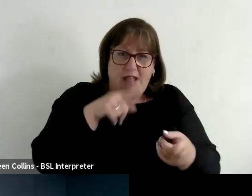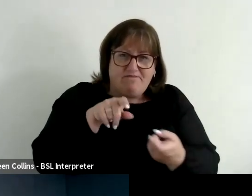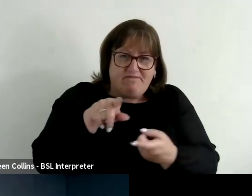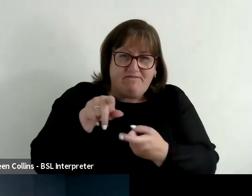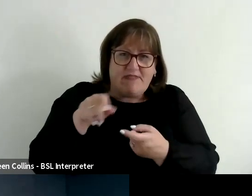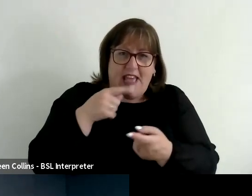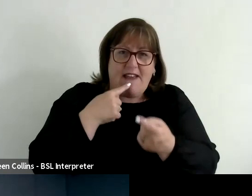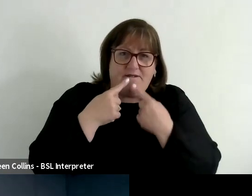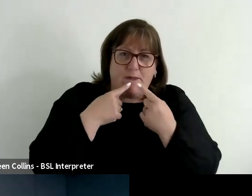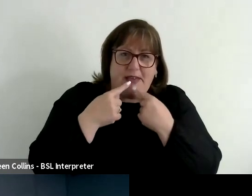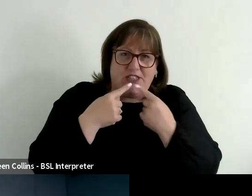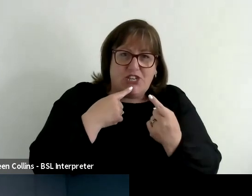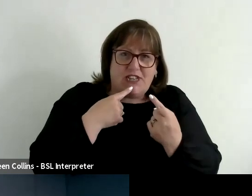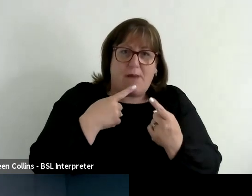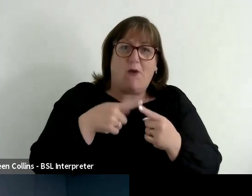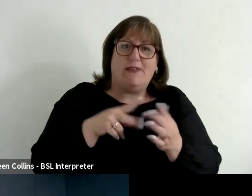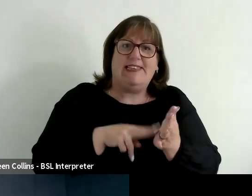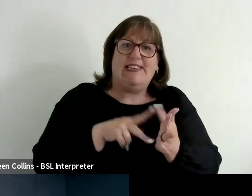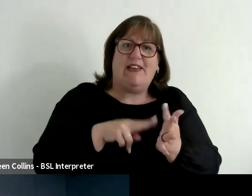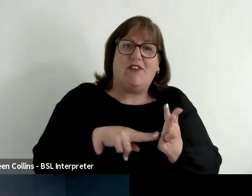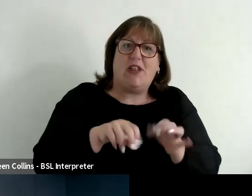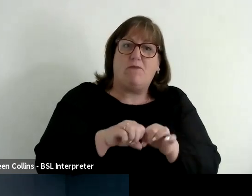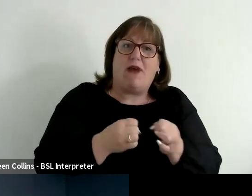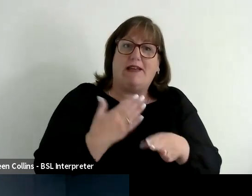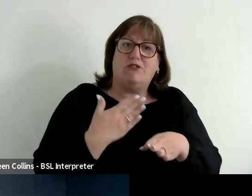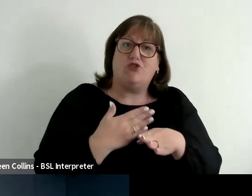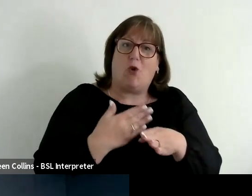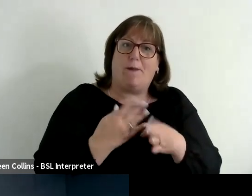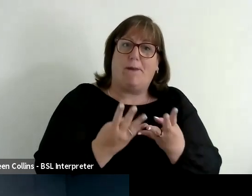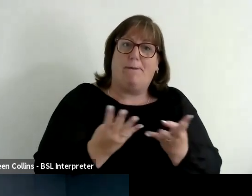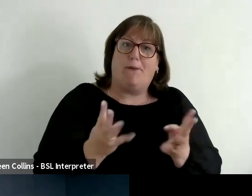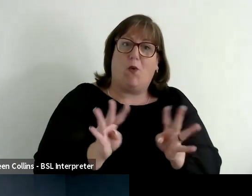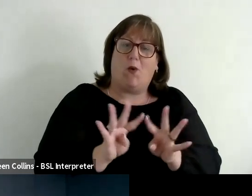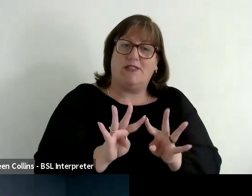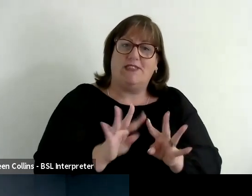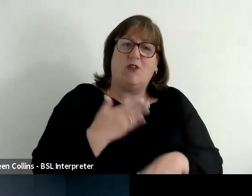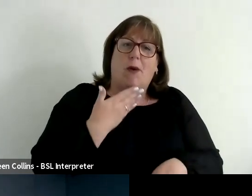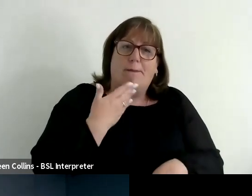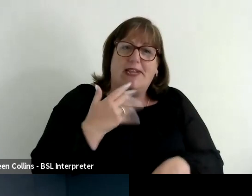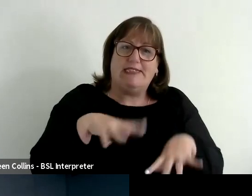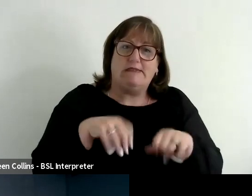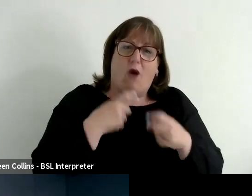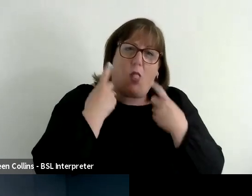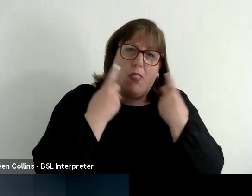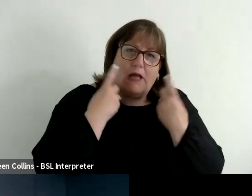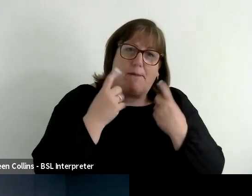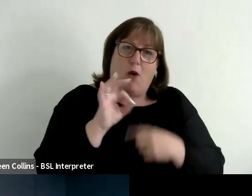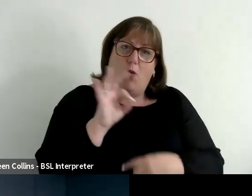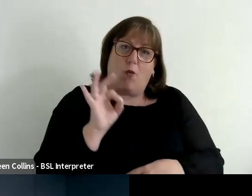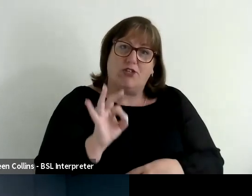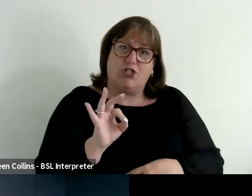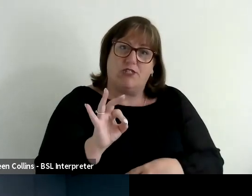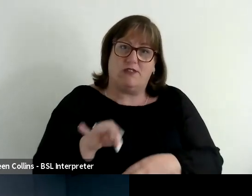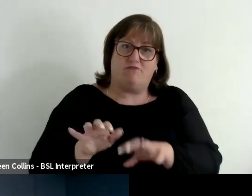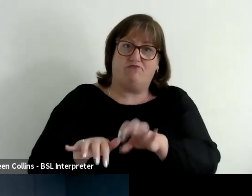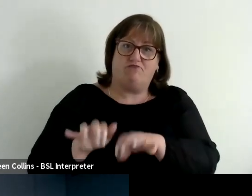job board and ask any questions that you have. So please start thinking of those questions and add them to the questions box as we go